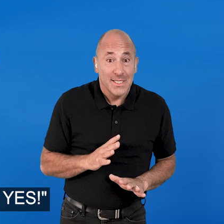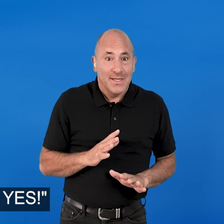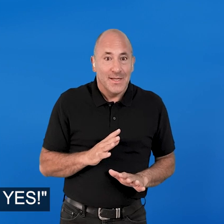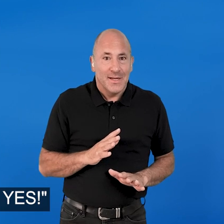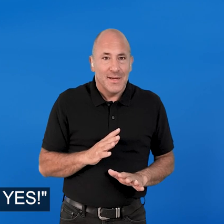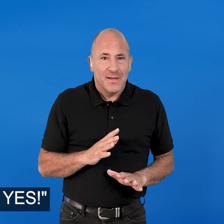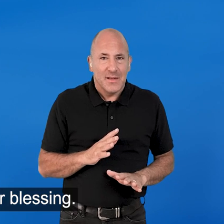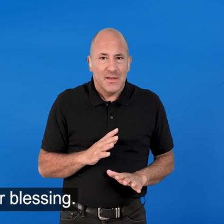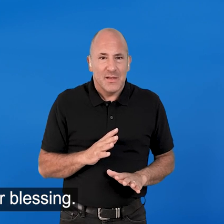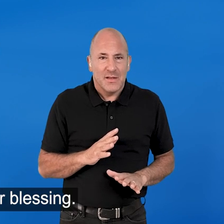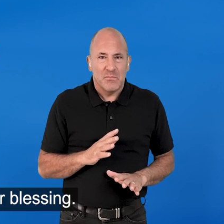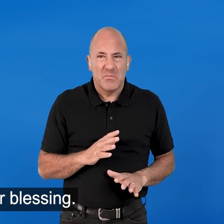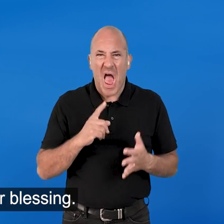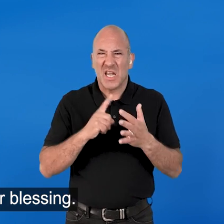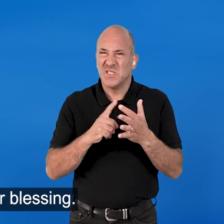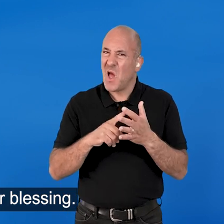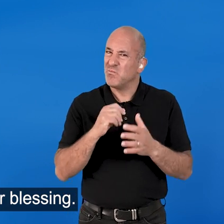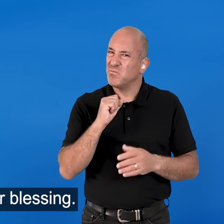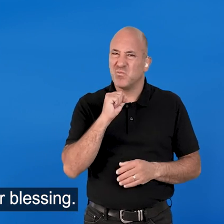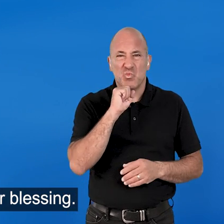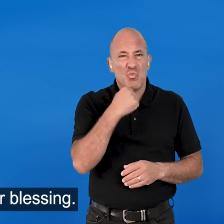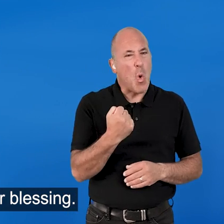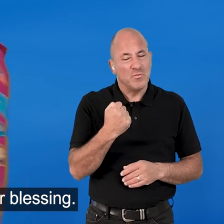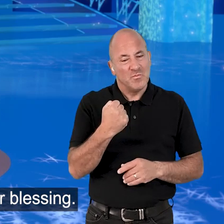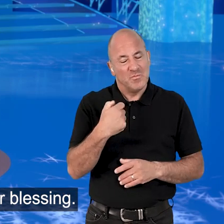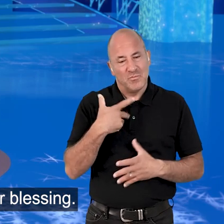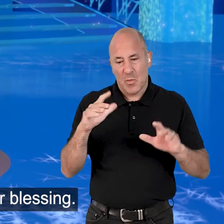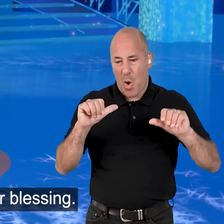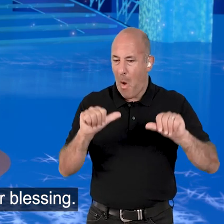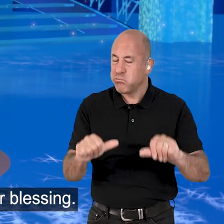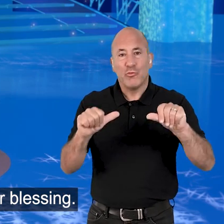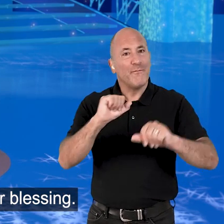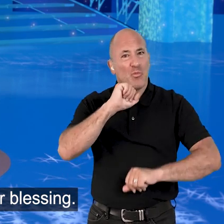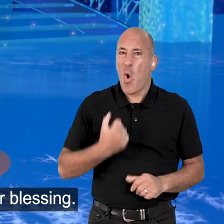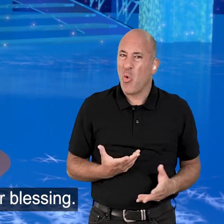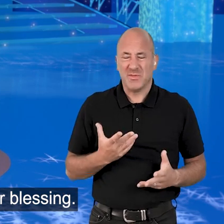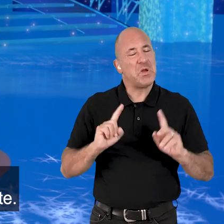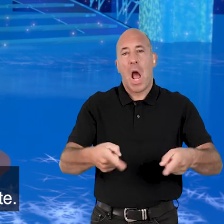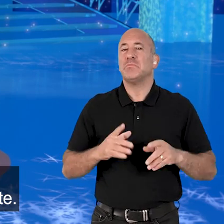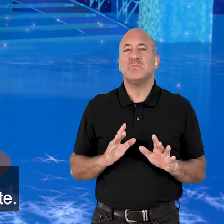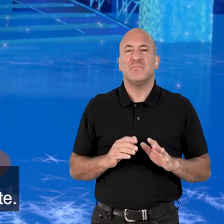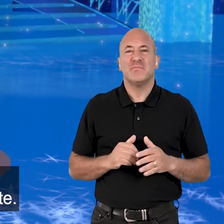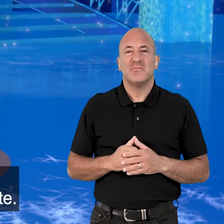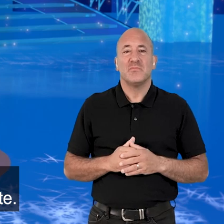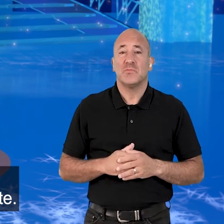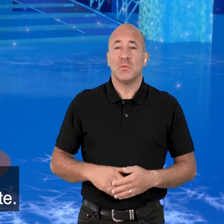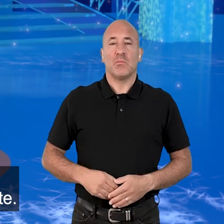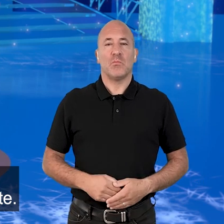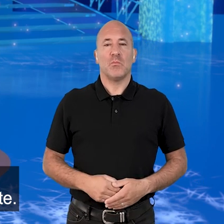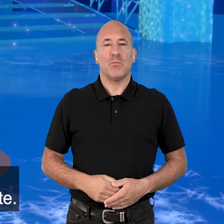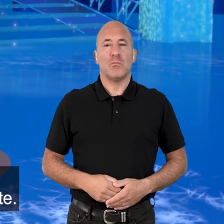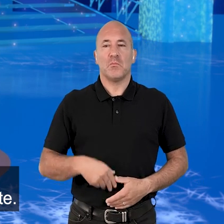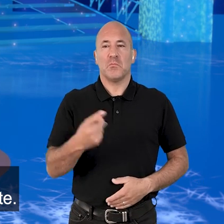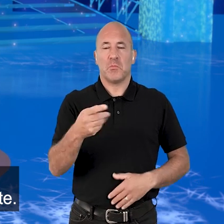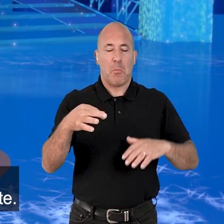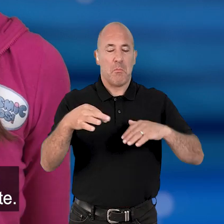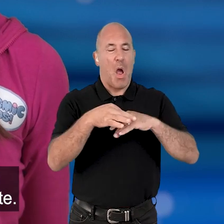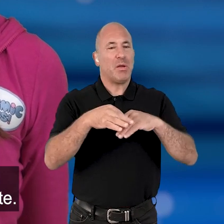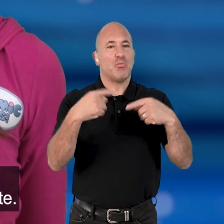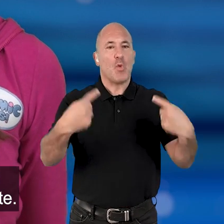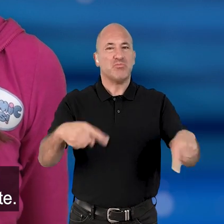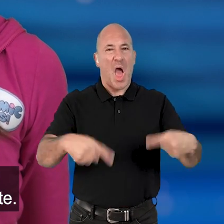"Yes." But Elsa will not, cannot give her blessing. She stands. She forbids them